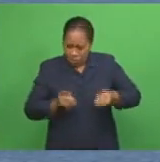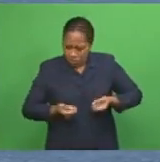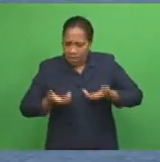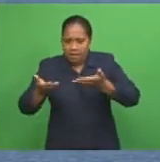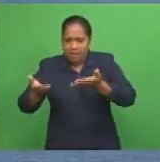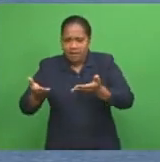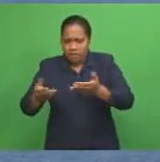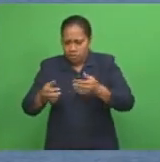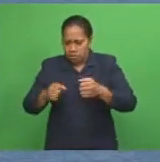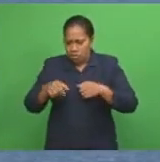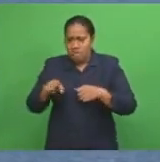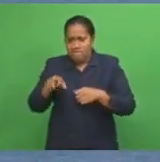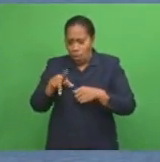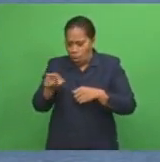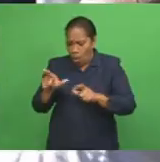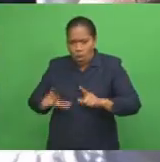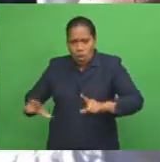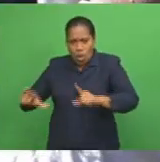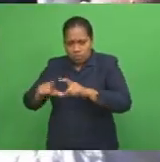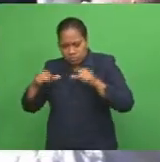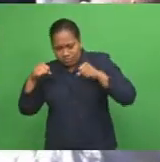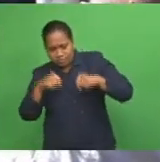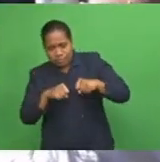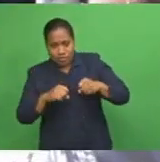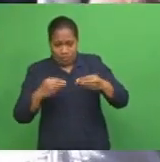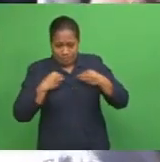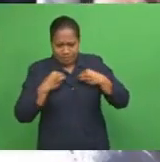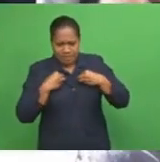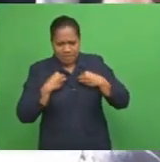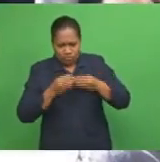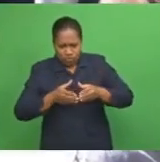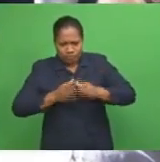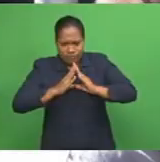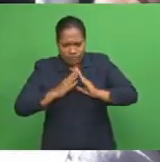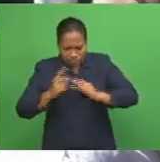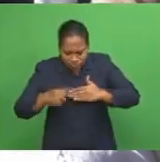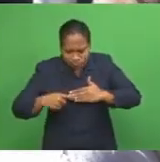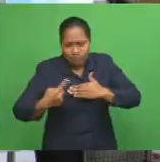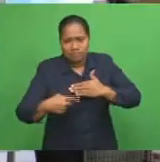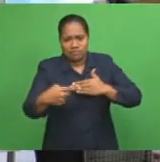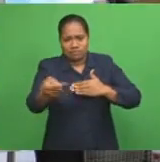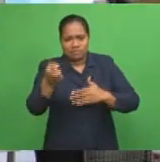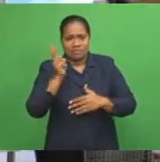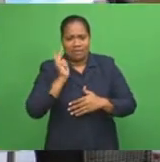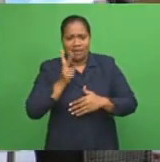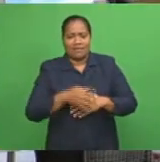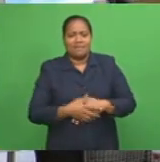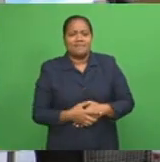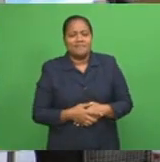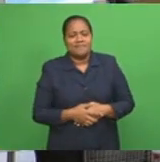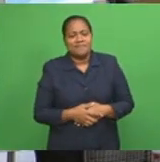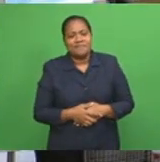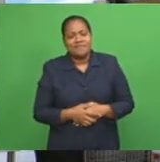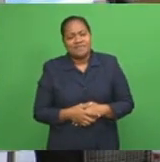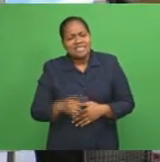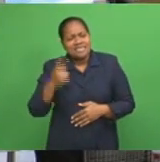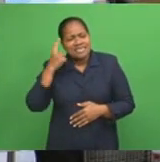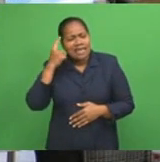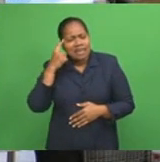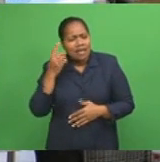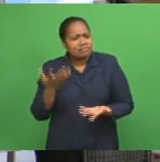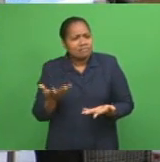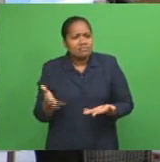attract locals and get the business up and running again. I think we all have